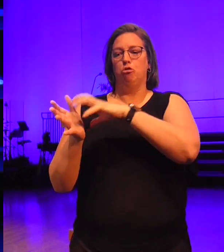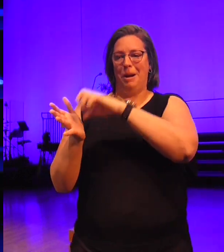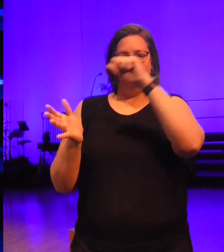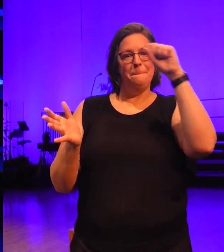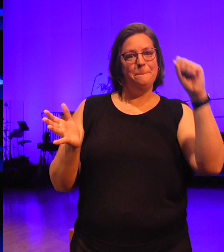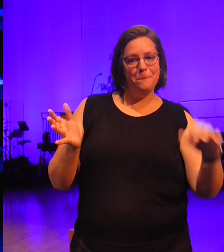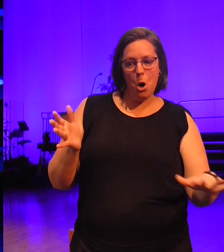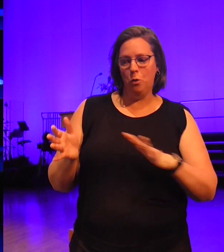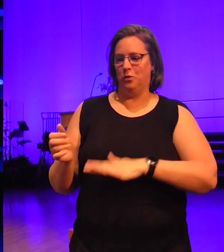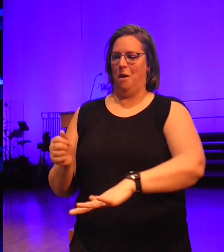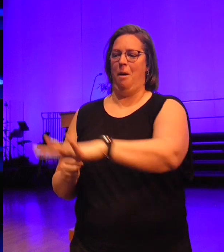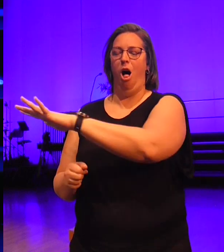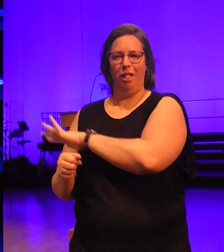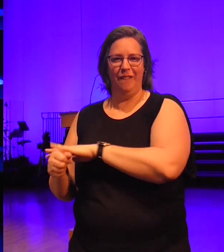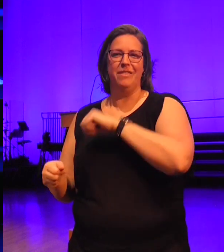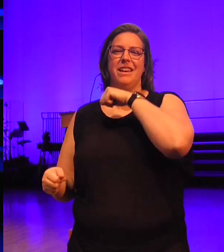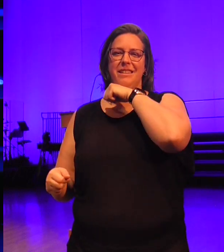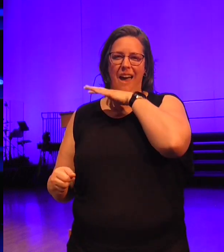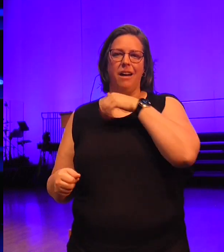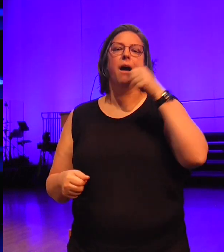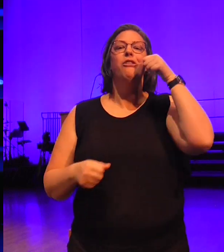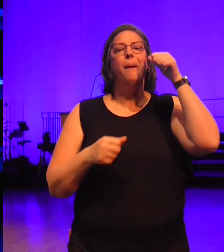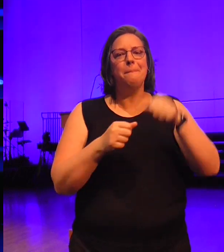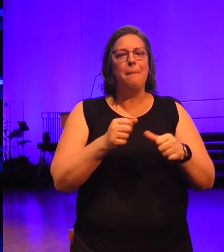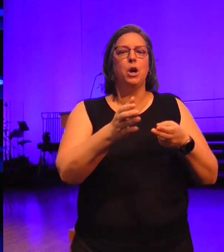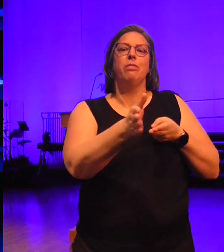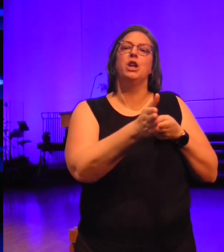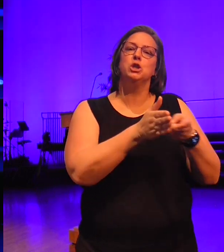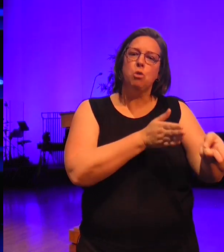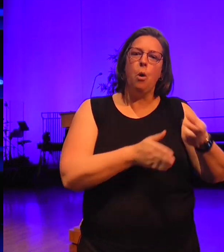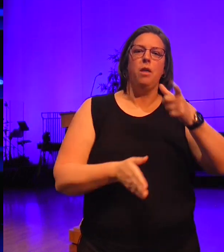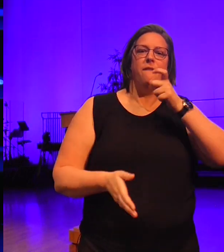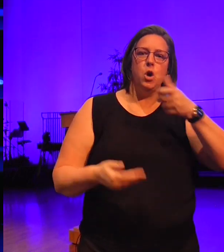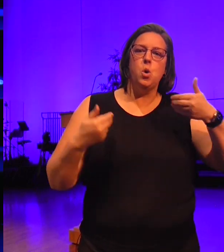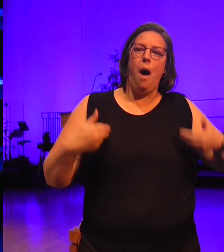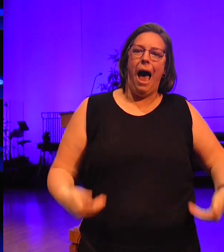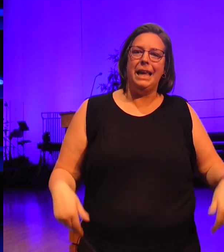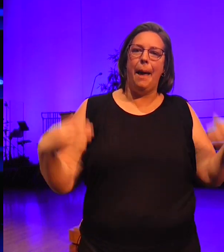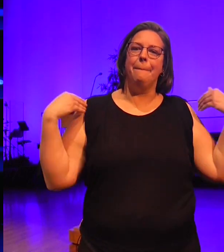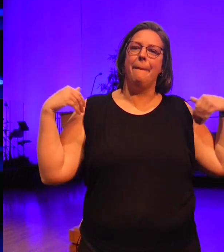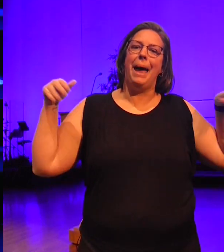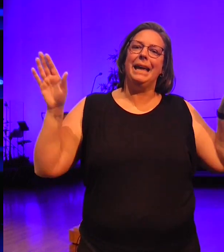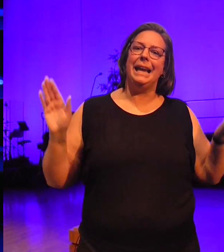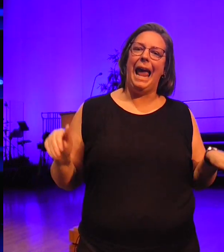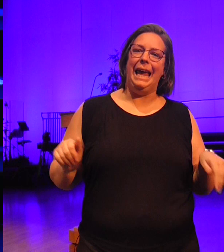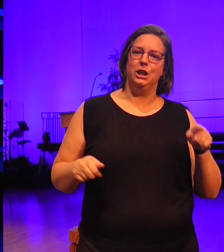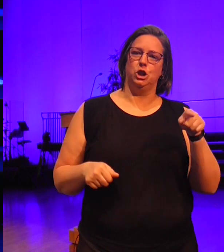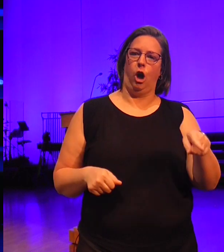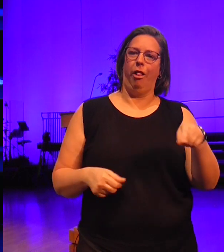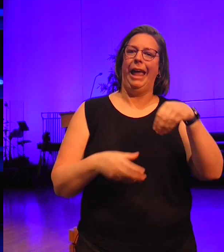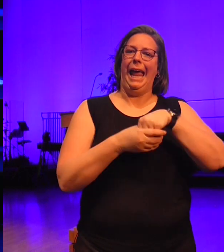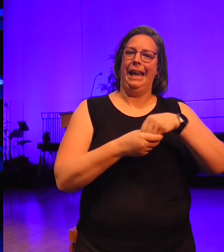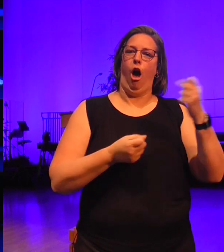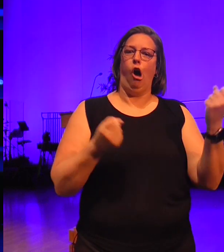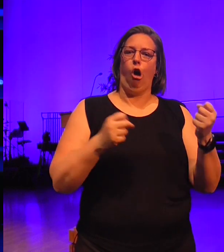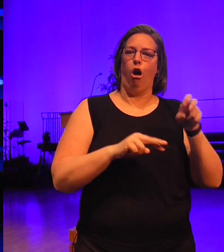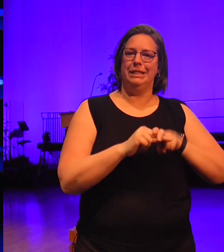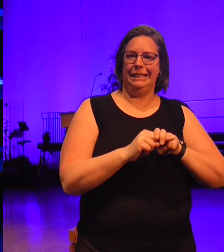yuck, to remember the truth of who I am by an angel, a little bodhisattva, a Jedi in a car seat.